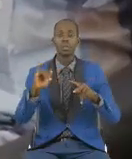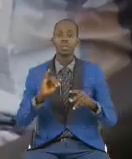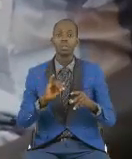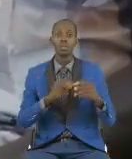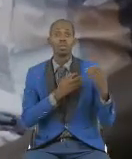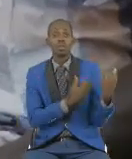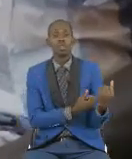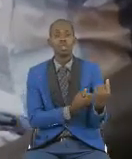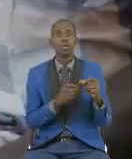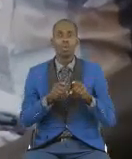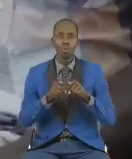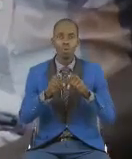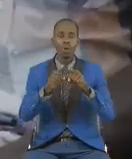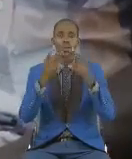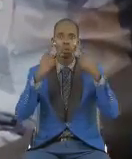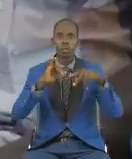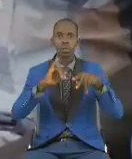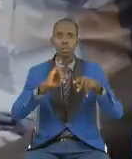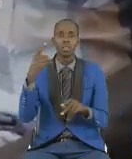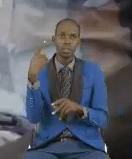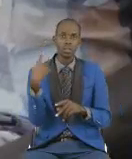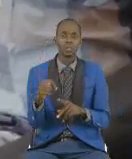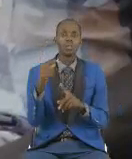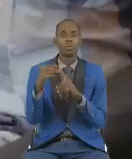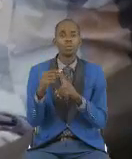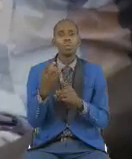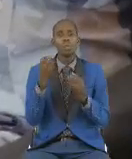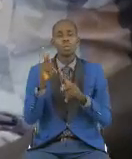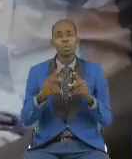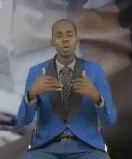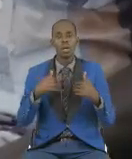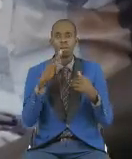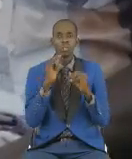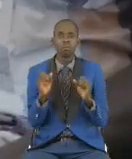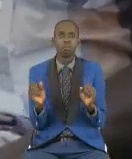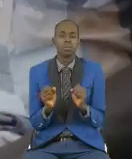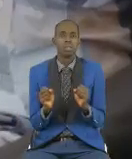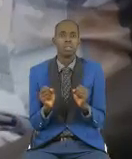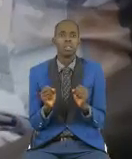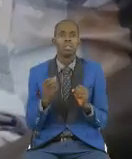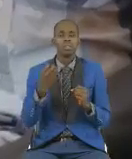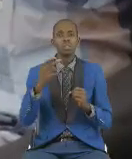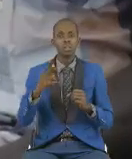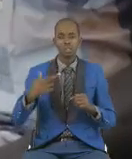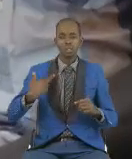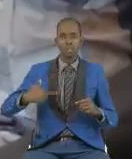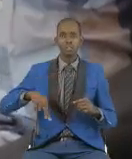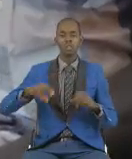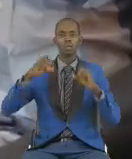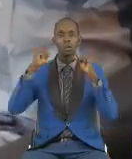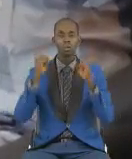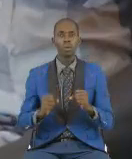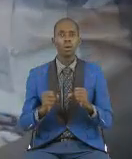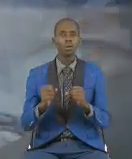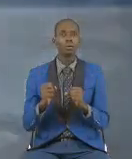chickened out. They could have been timid. The powers that be, the religious power of the day